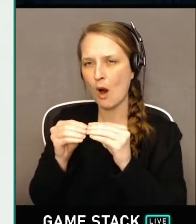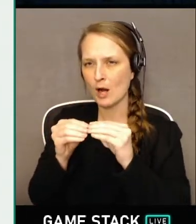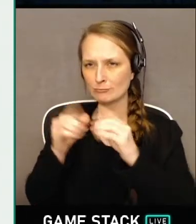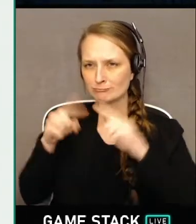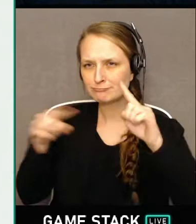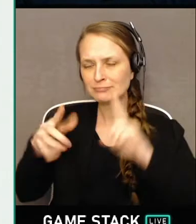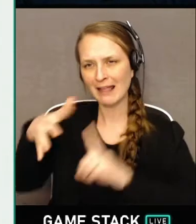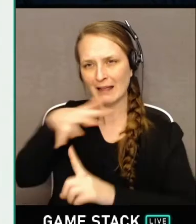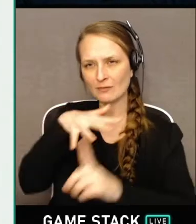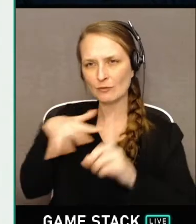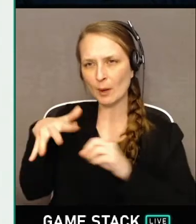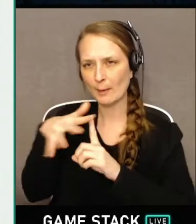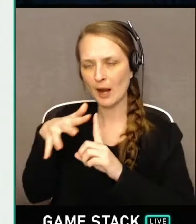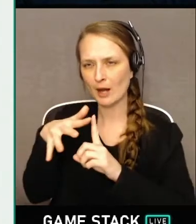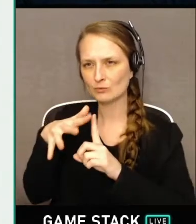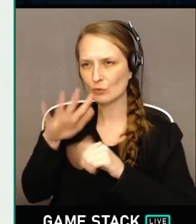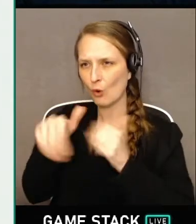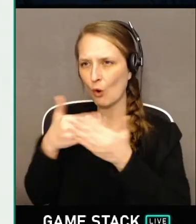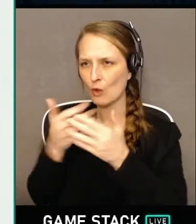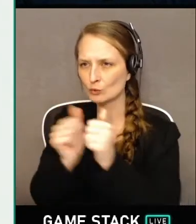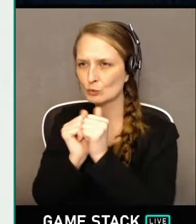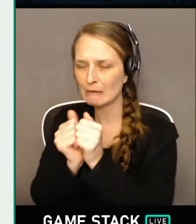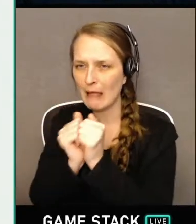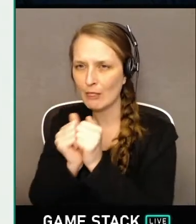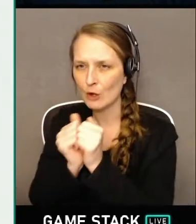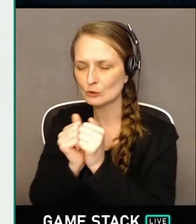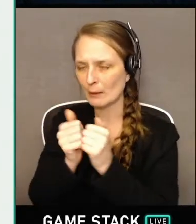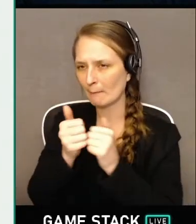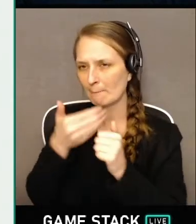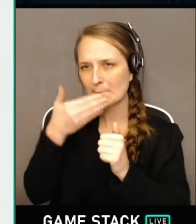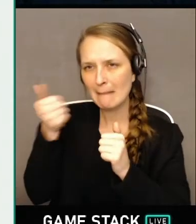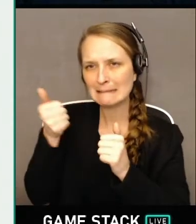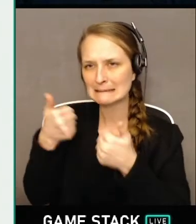thrive together and to build the best games for gamers.